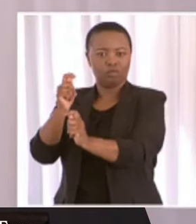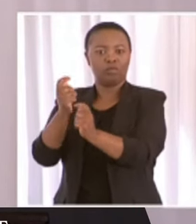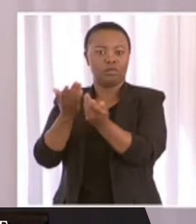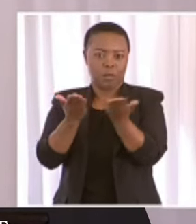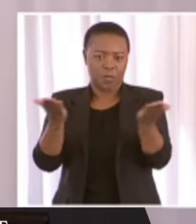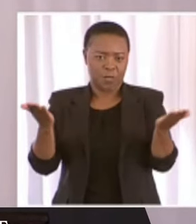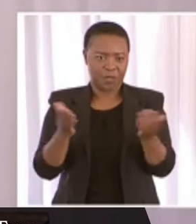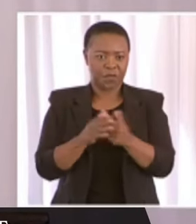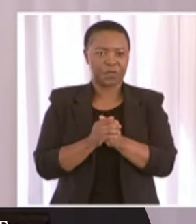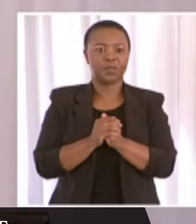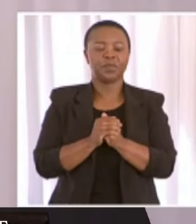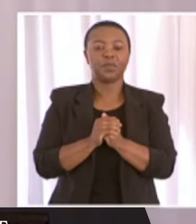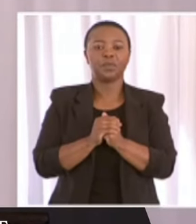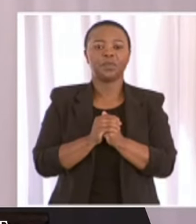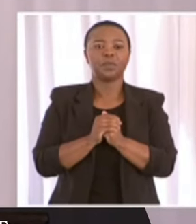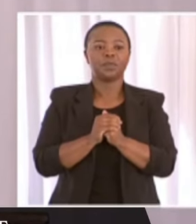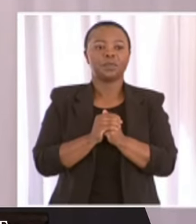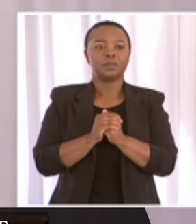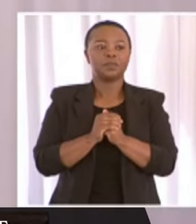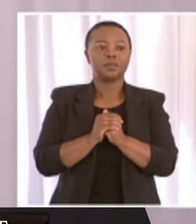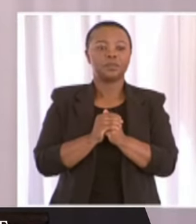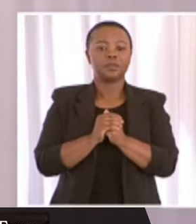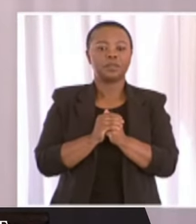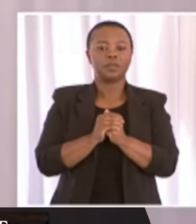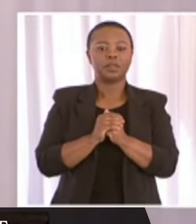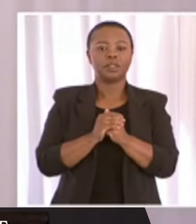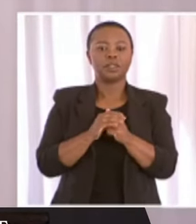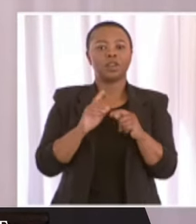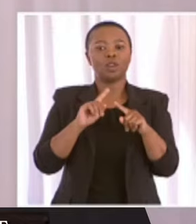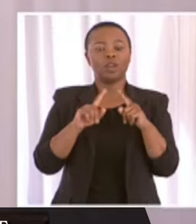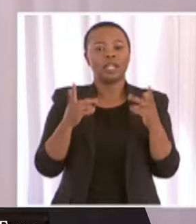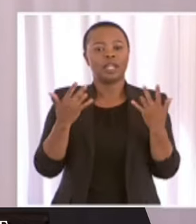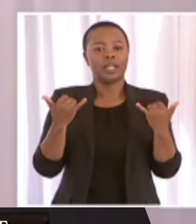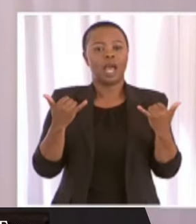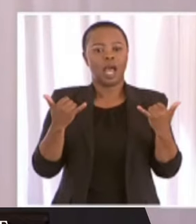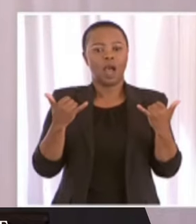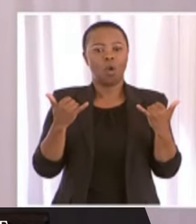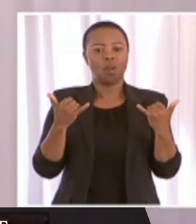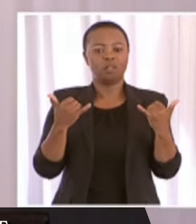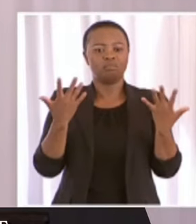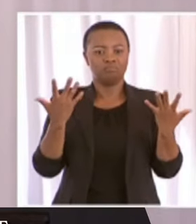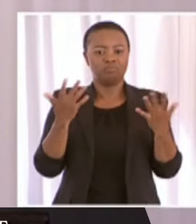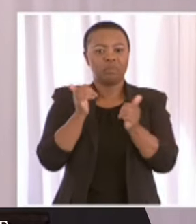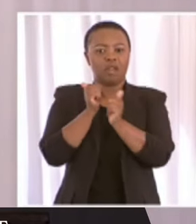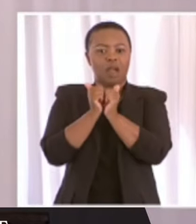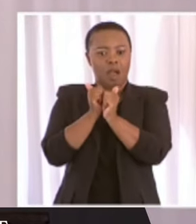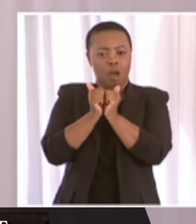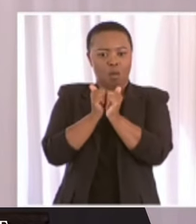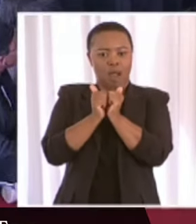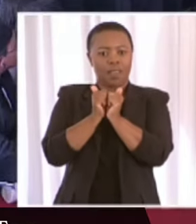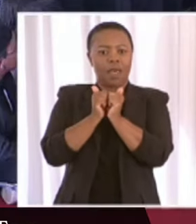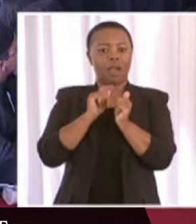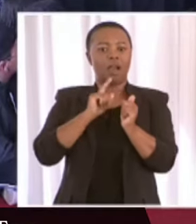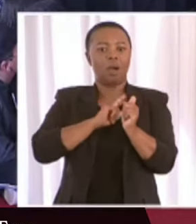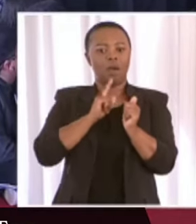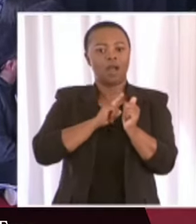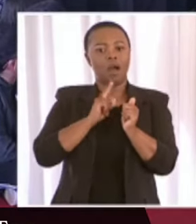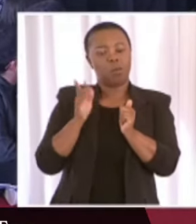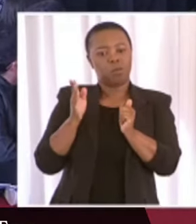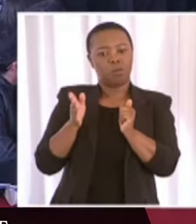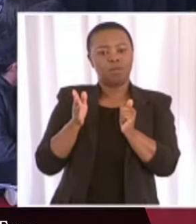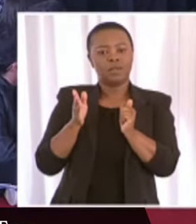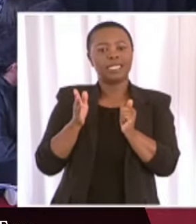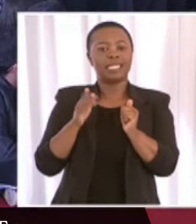Of course, the one brother that remains standing, as he said, as he reminded me today, is Nasim